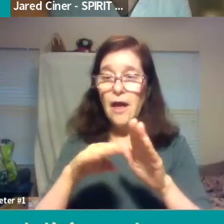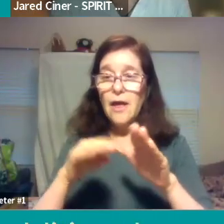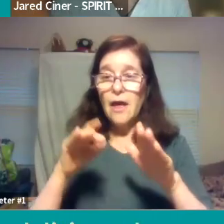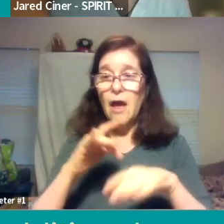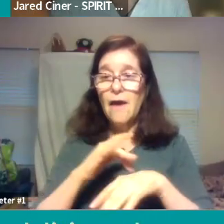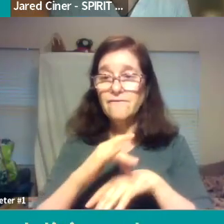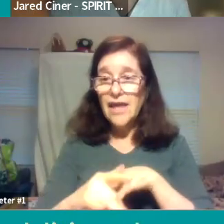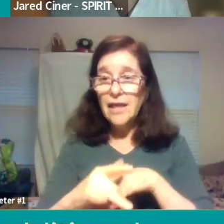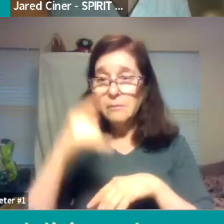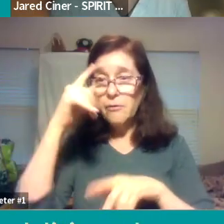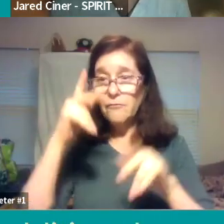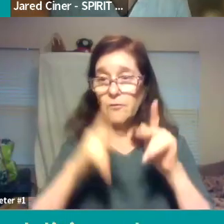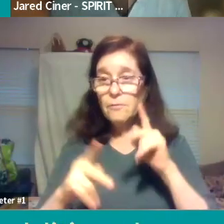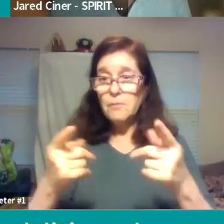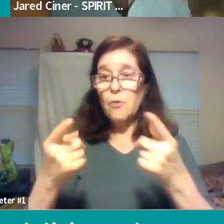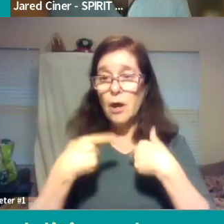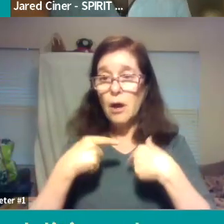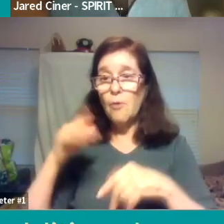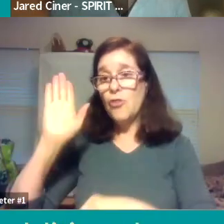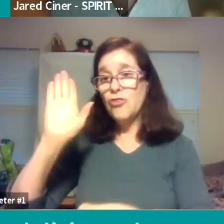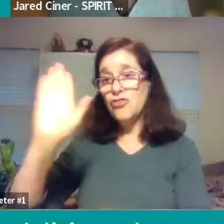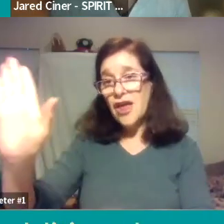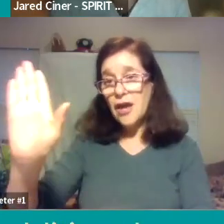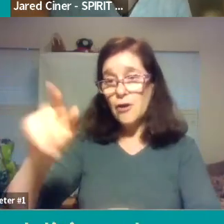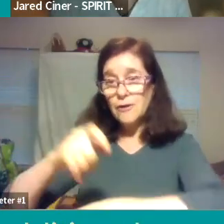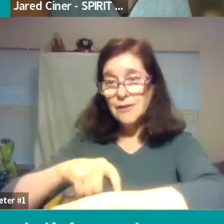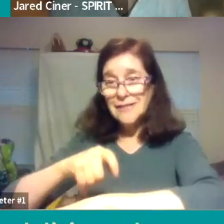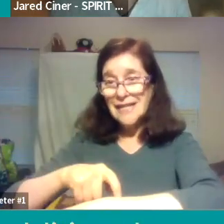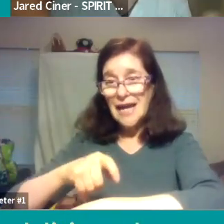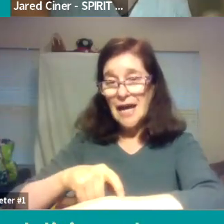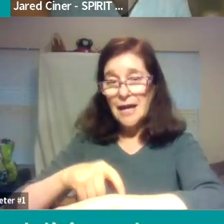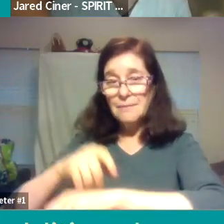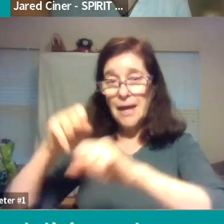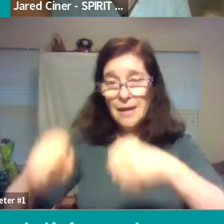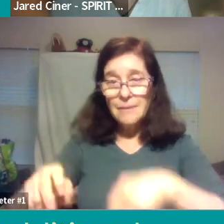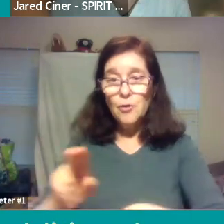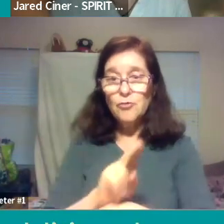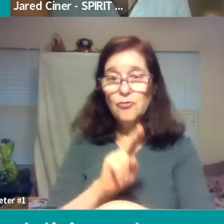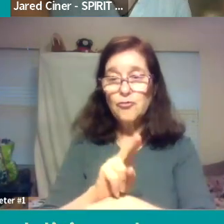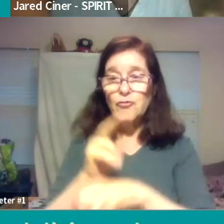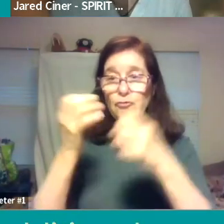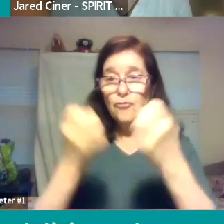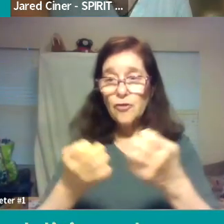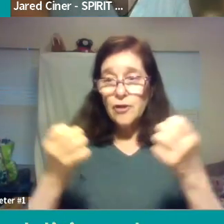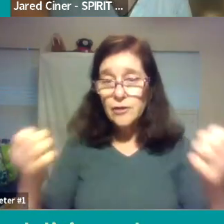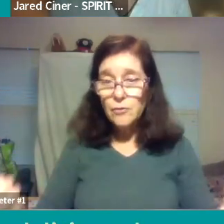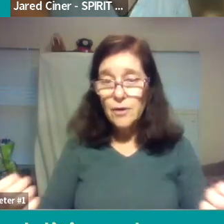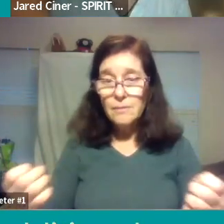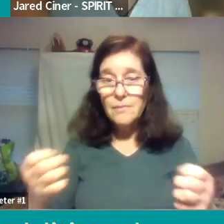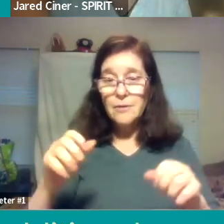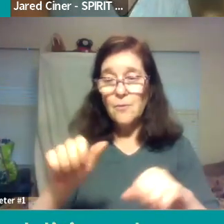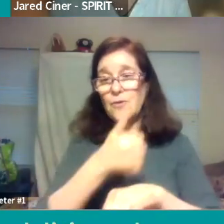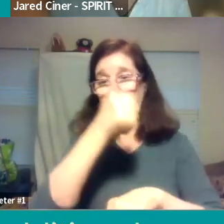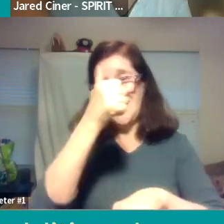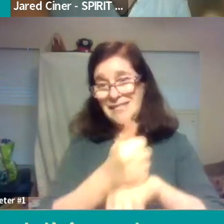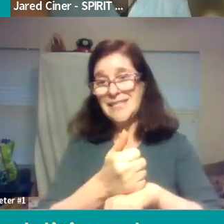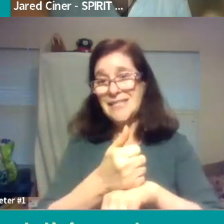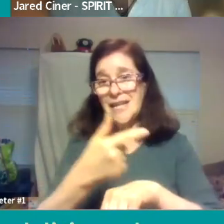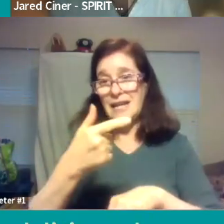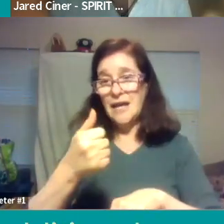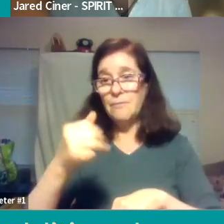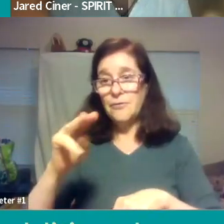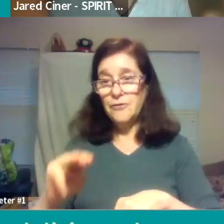people to come on their own time and be able to use our equipment. Of course, we're going to set up the gym in